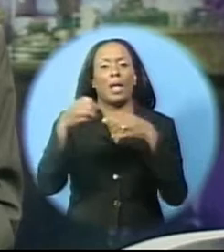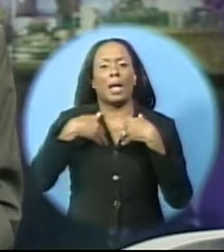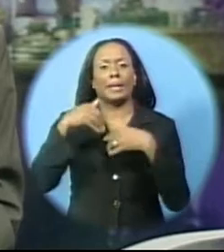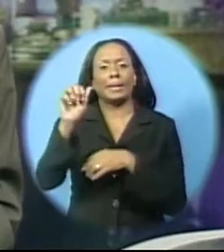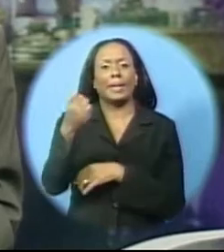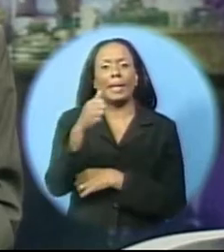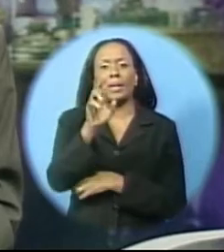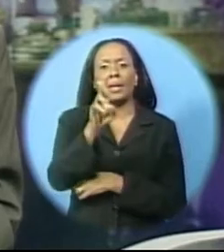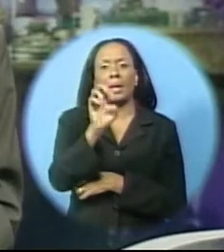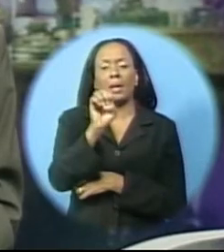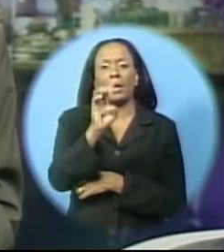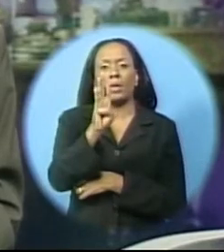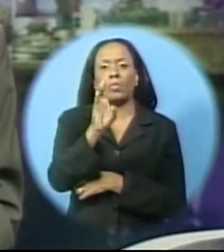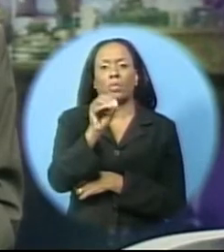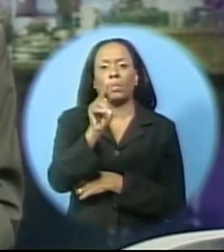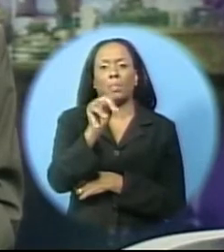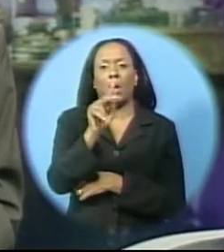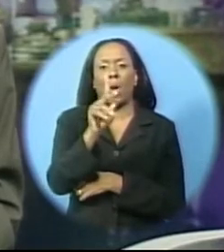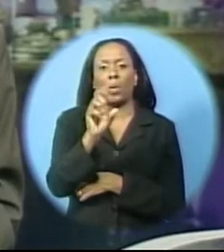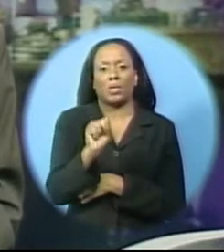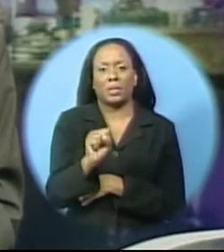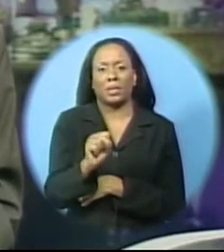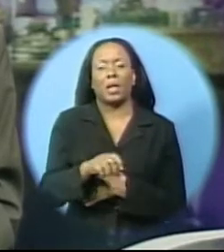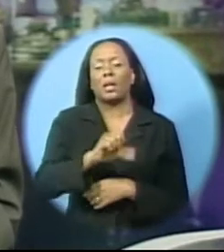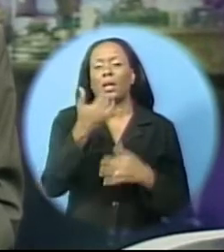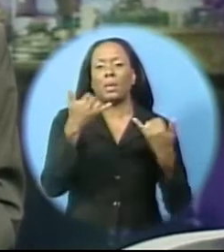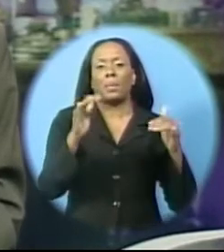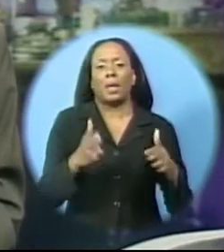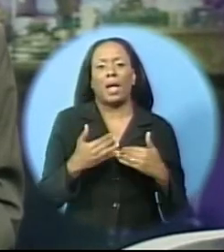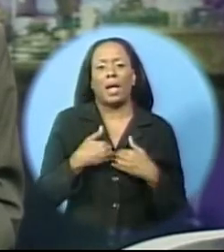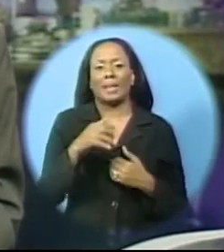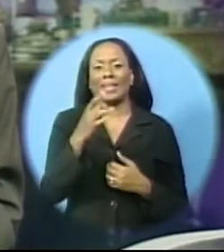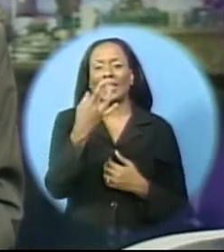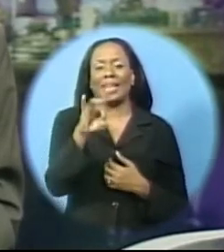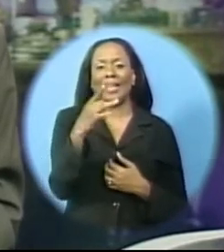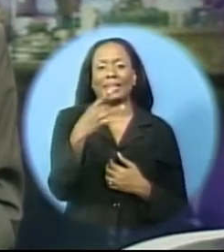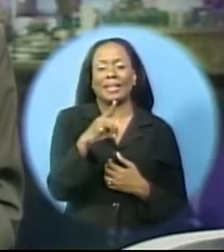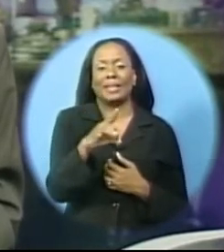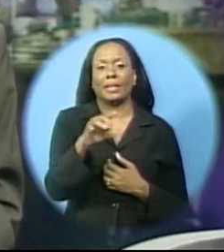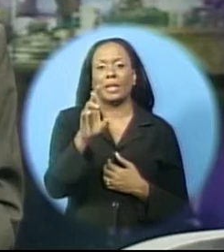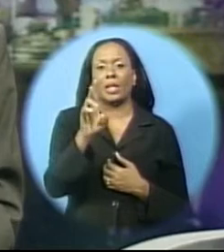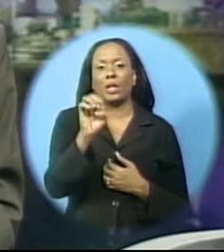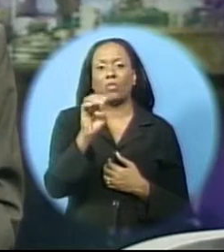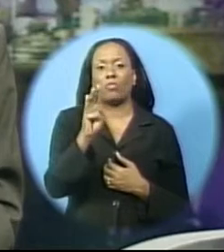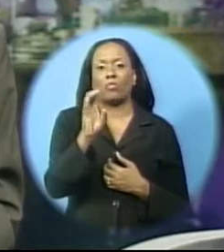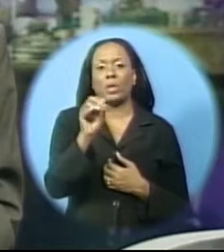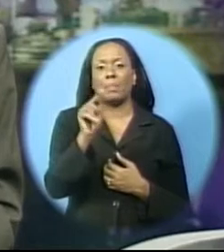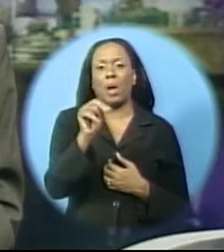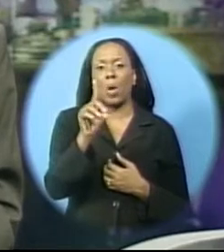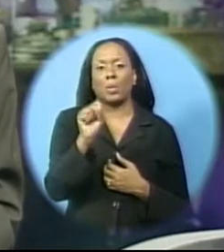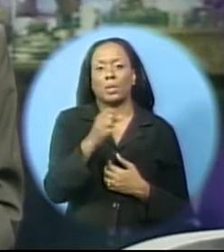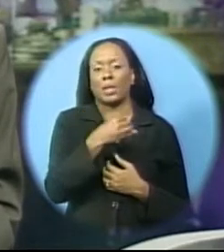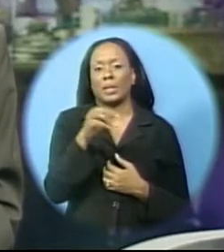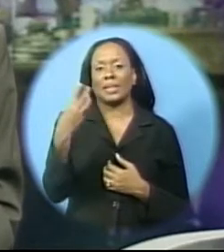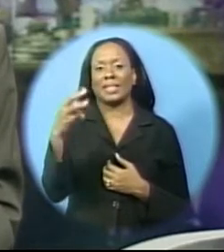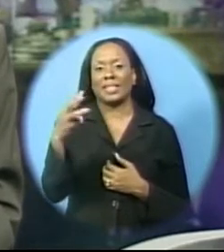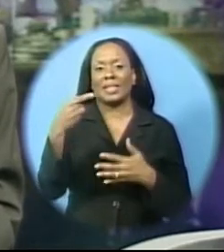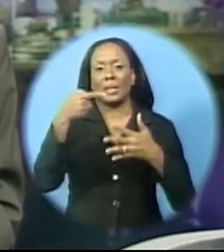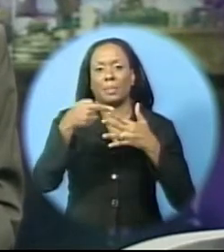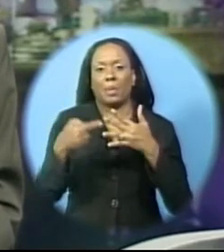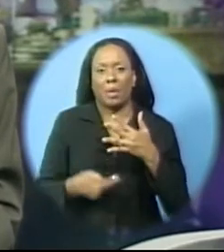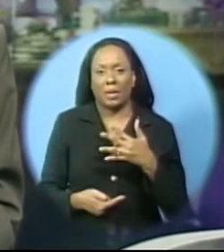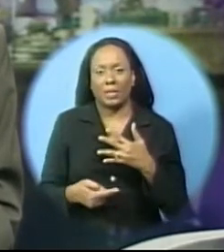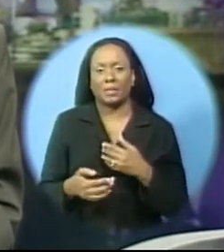Toussaint also had a good game, collecting 18 rebounds to go along with his 16 points, while Nicky King scored 13